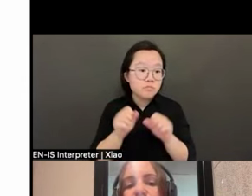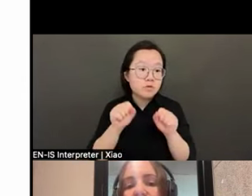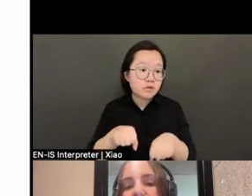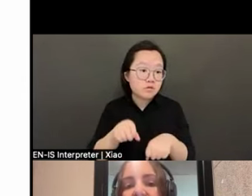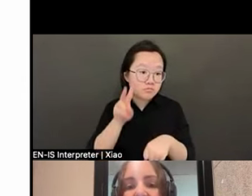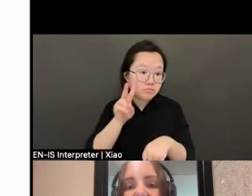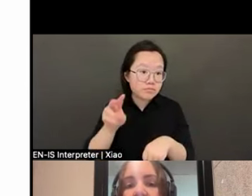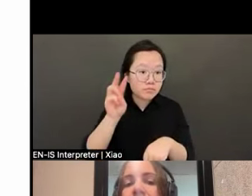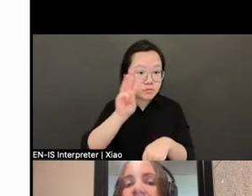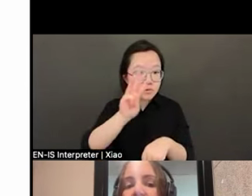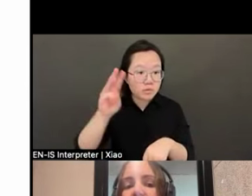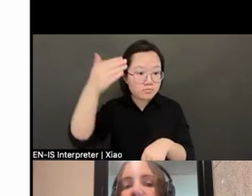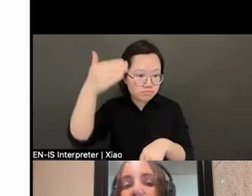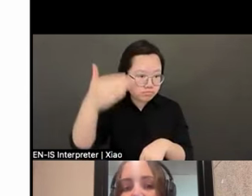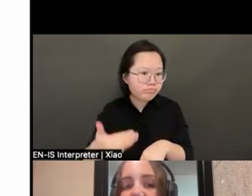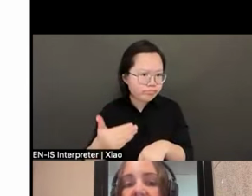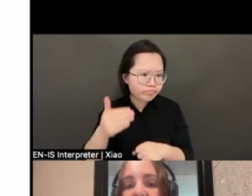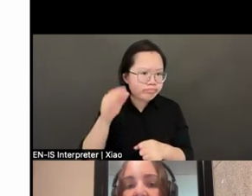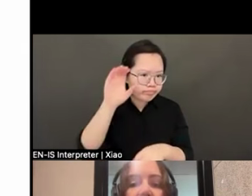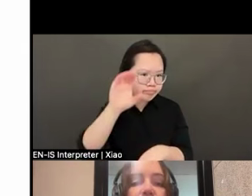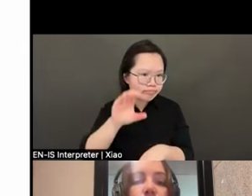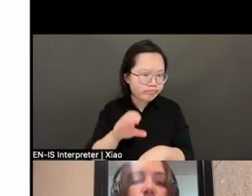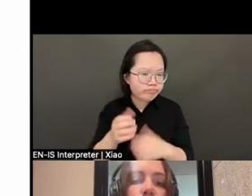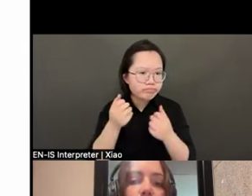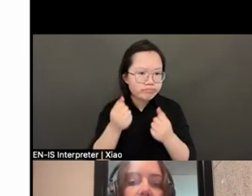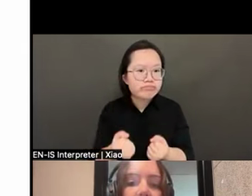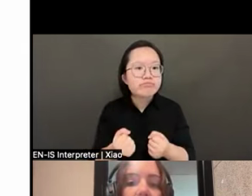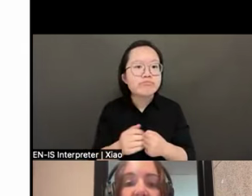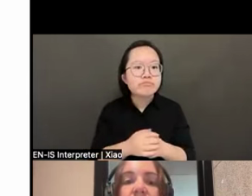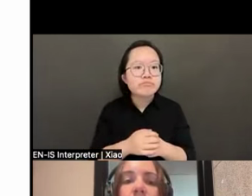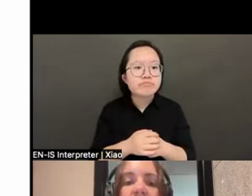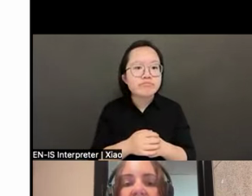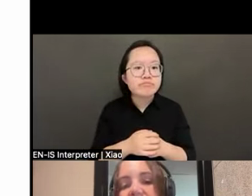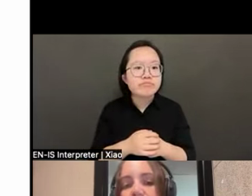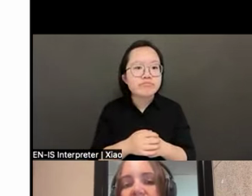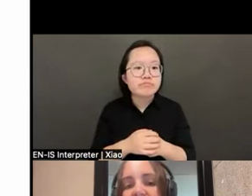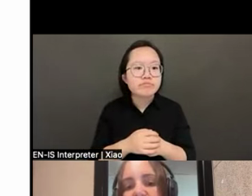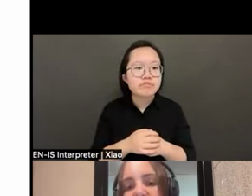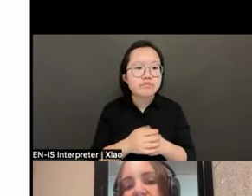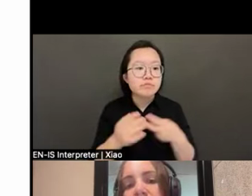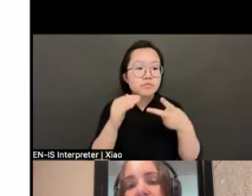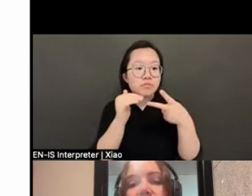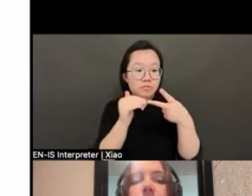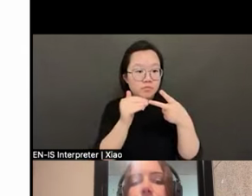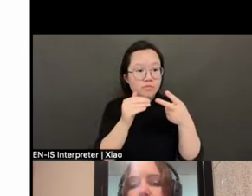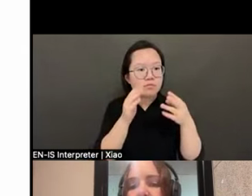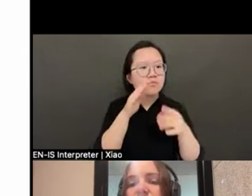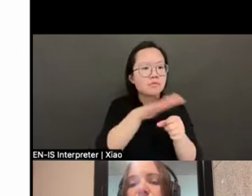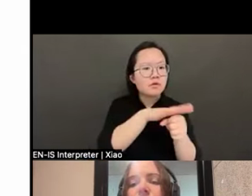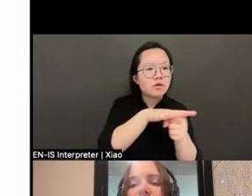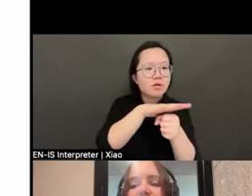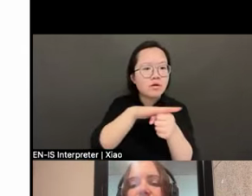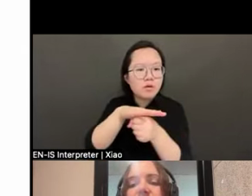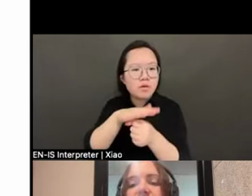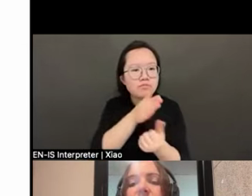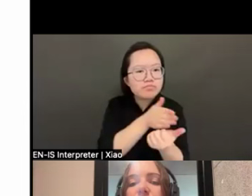then for the soft criteria, so there are 3 that are also available and explained in the funding manual. So